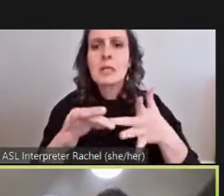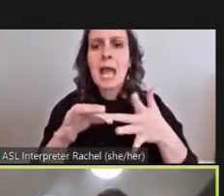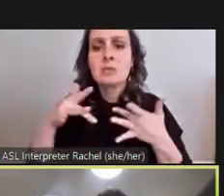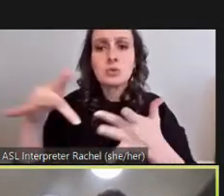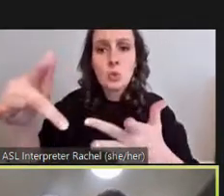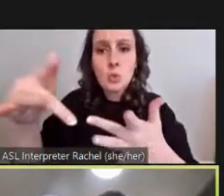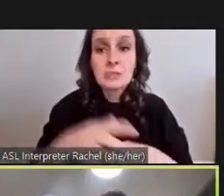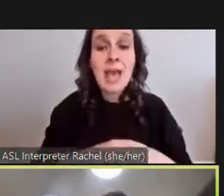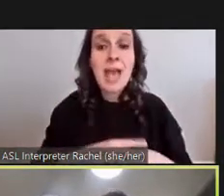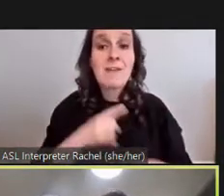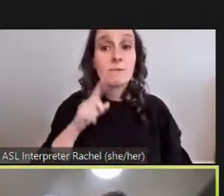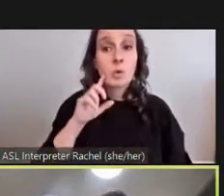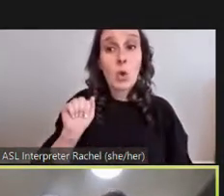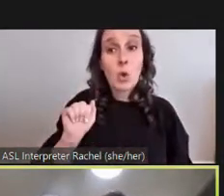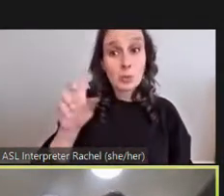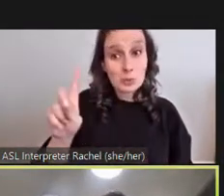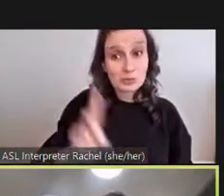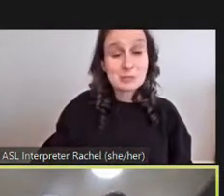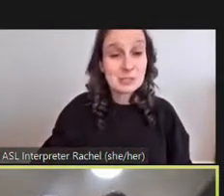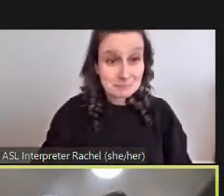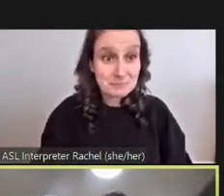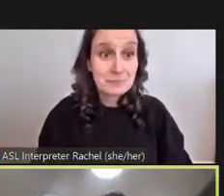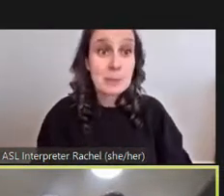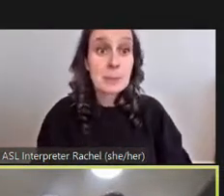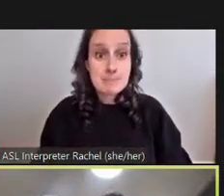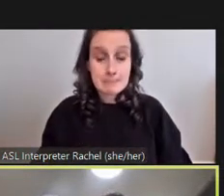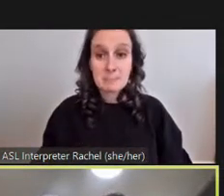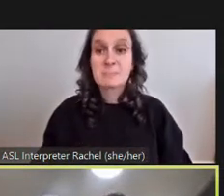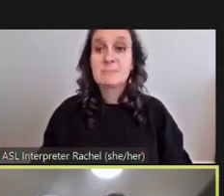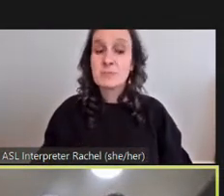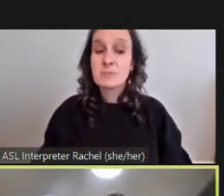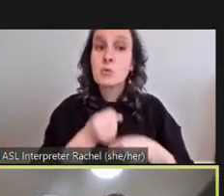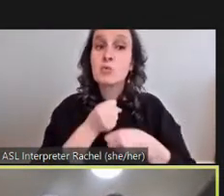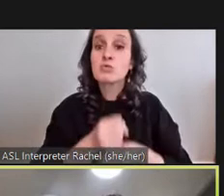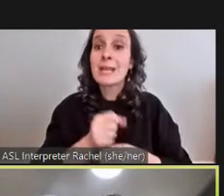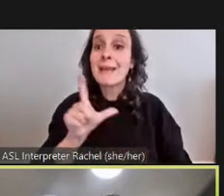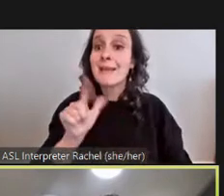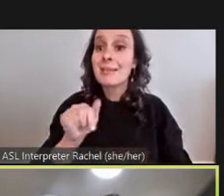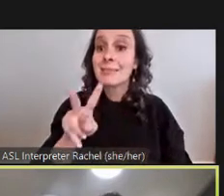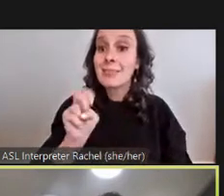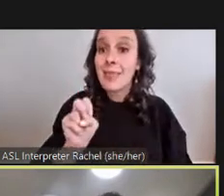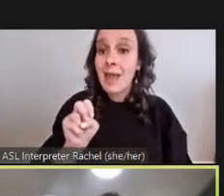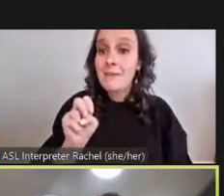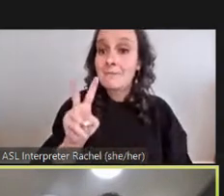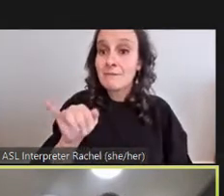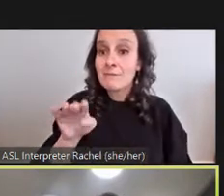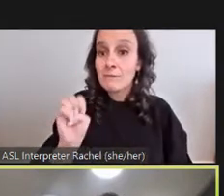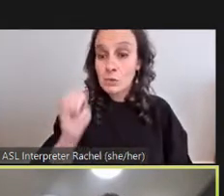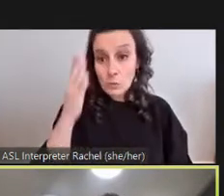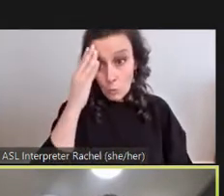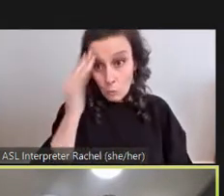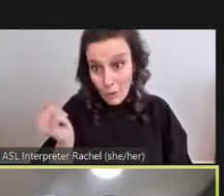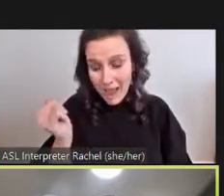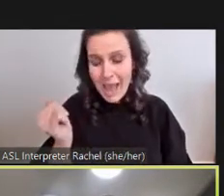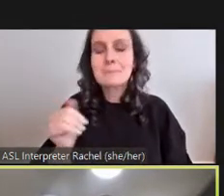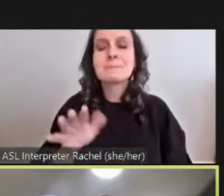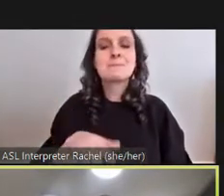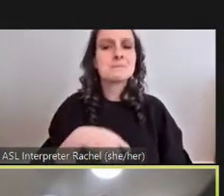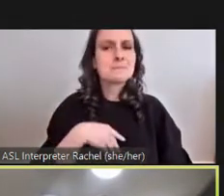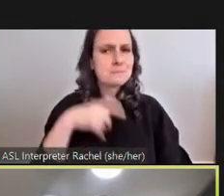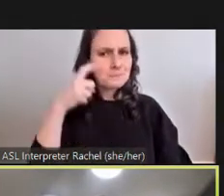for audio description. So we created Live Voice because we realized that